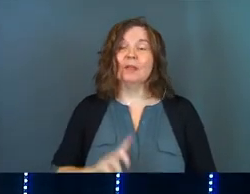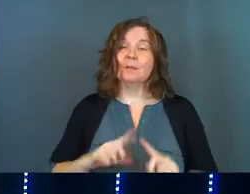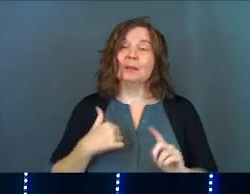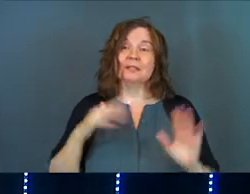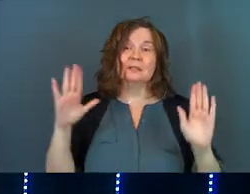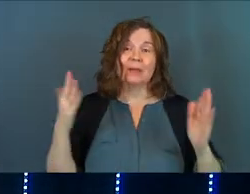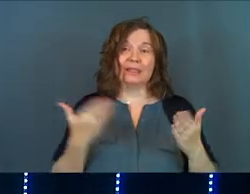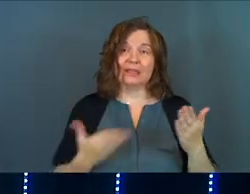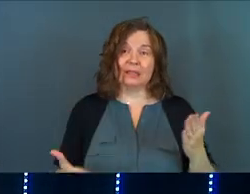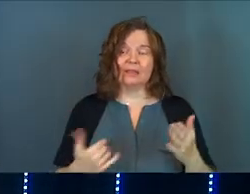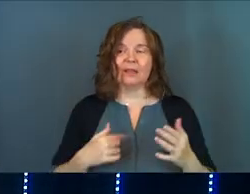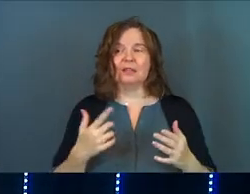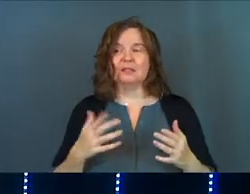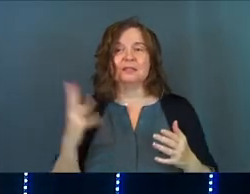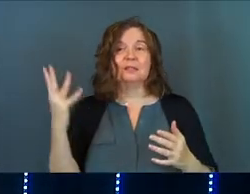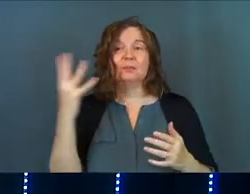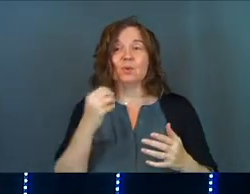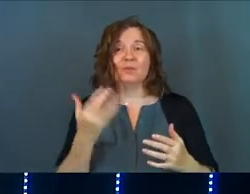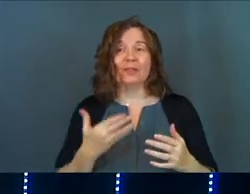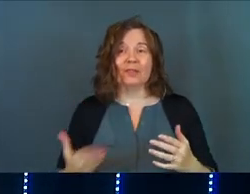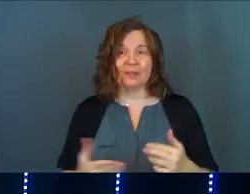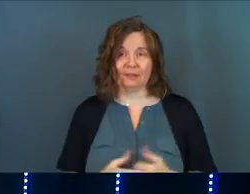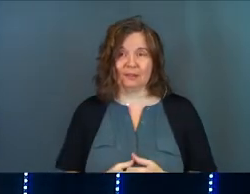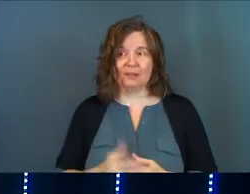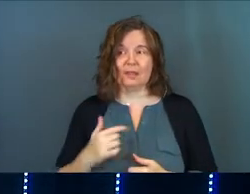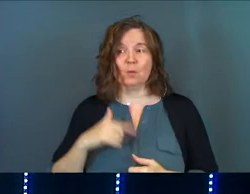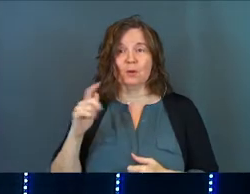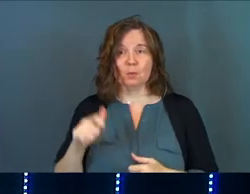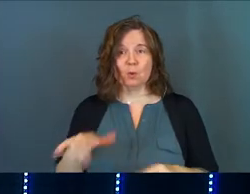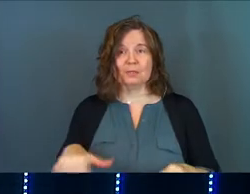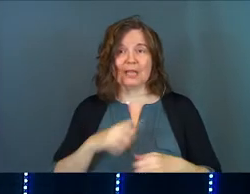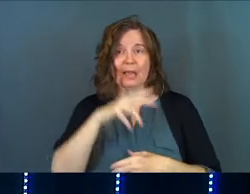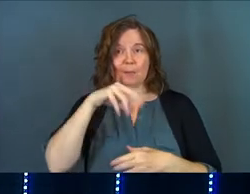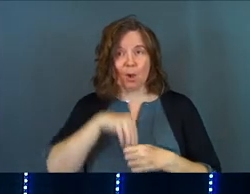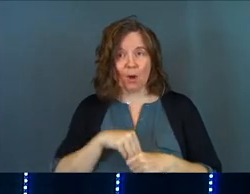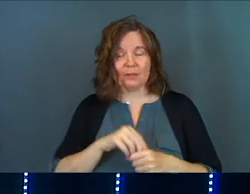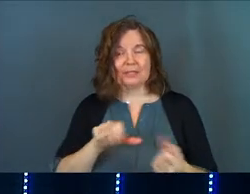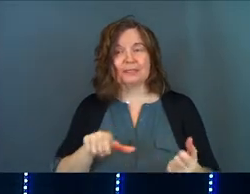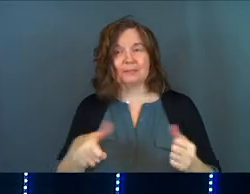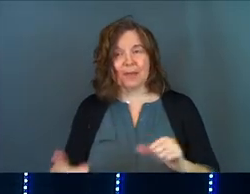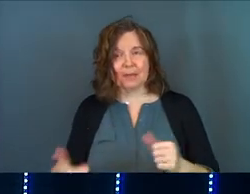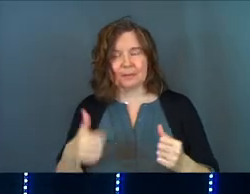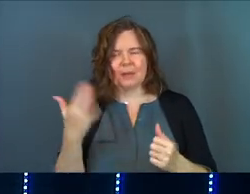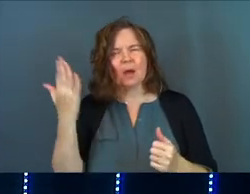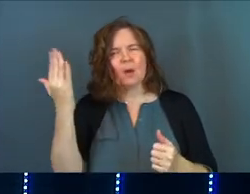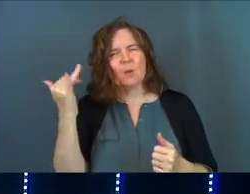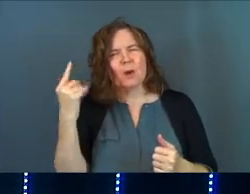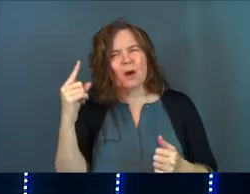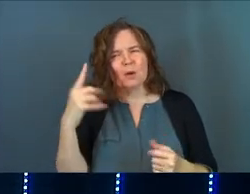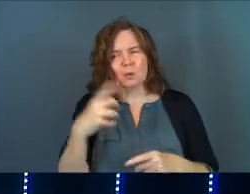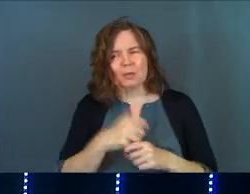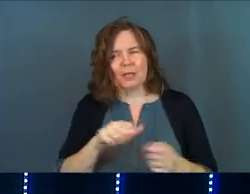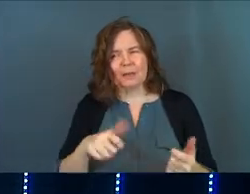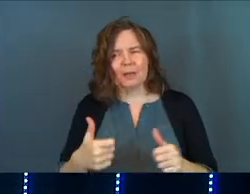But it's this amazing thing, and it's this beautiful thing that we're supposed to take part in, this baptism. Now, why do